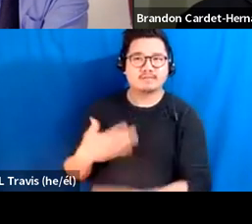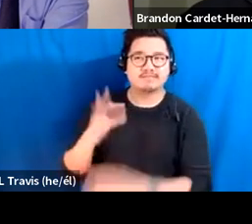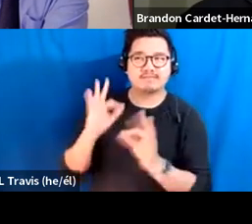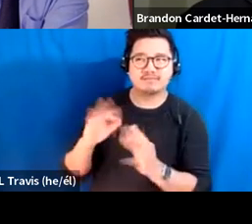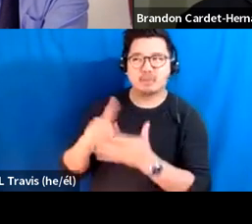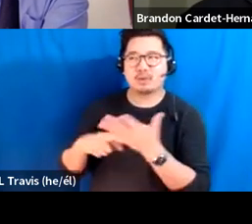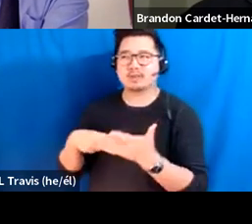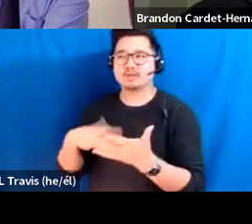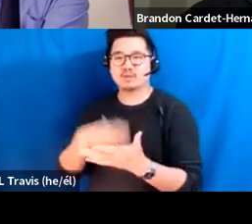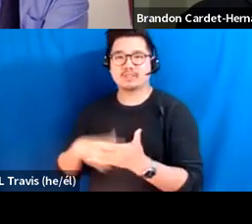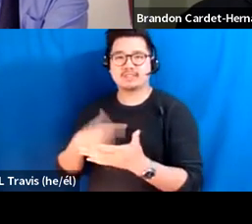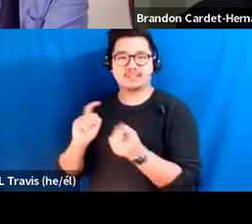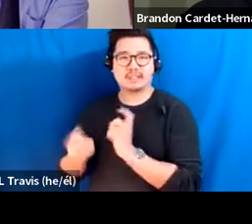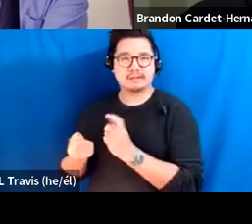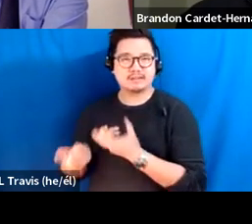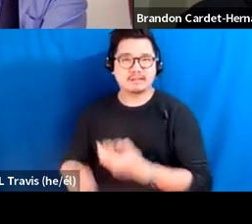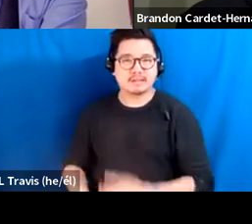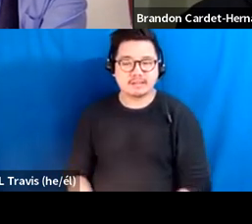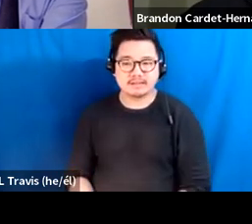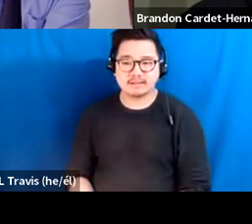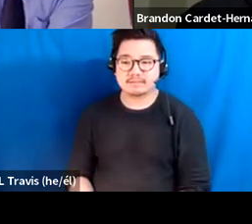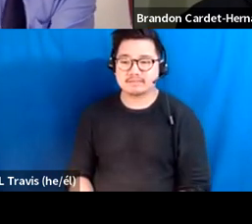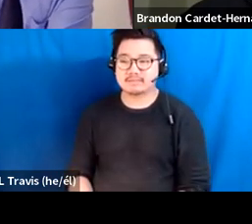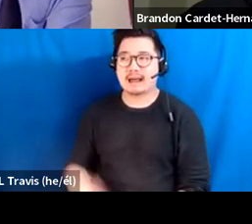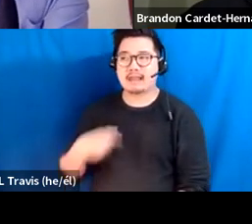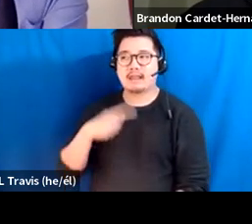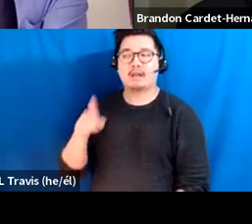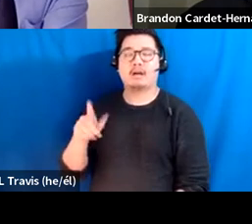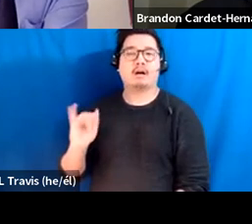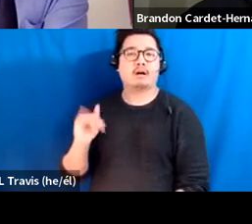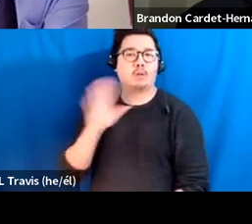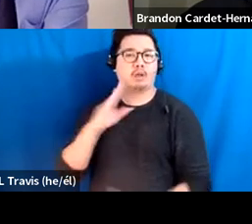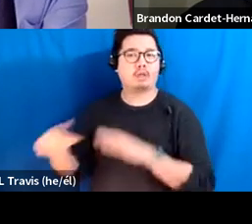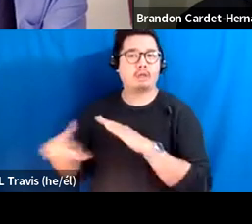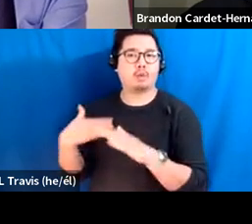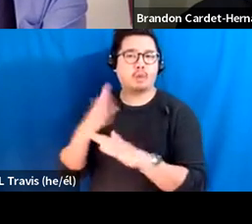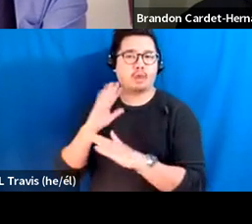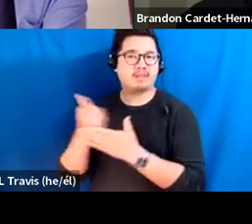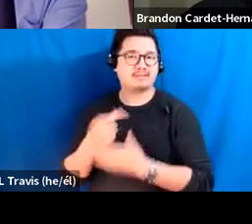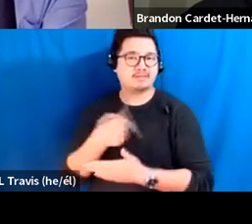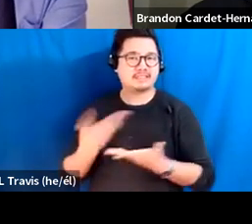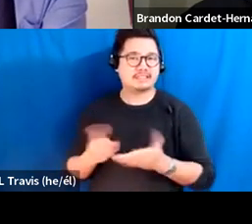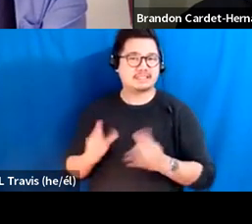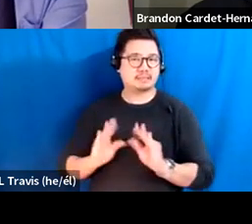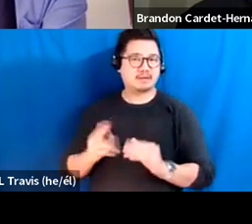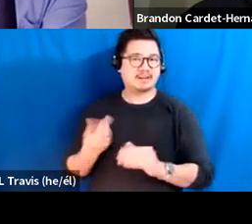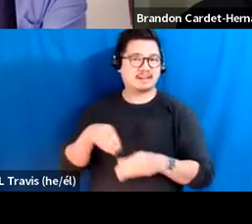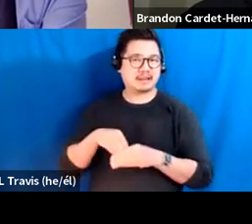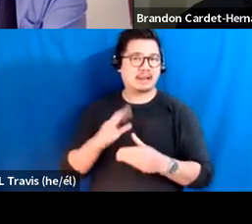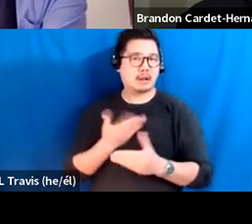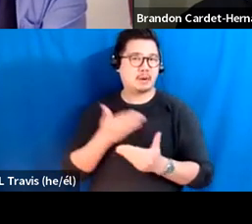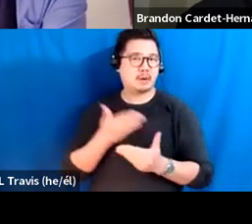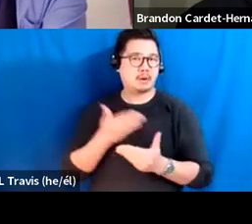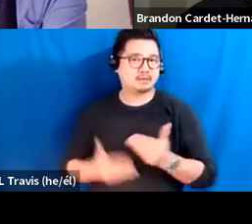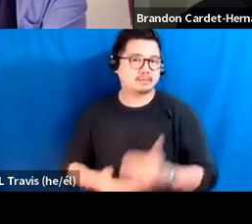differently so i think that will help certainly help us at brighton in our process i'm